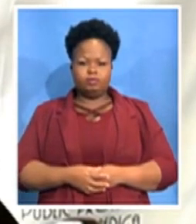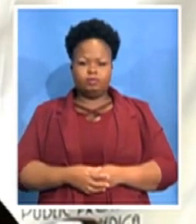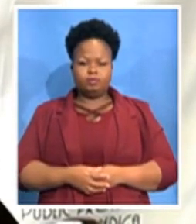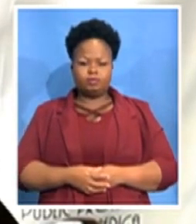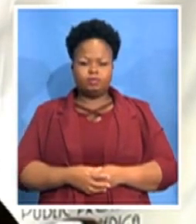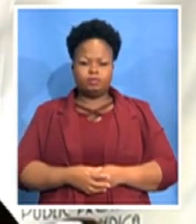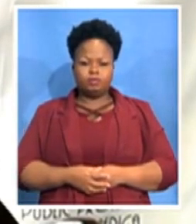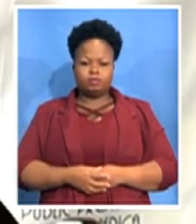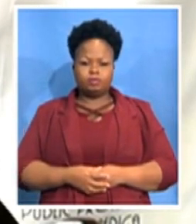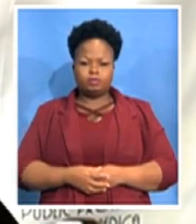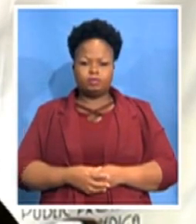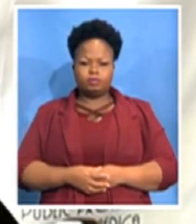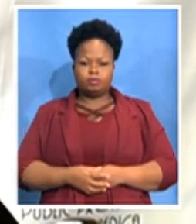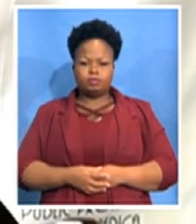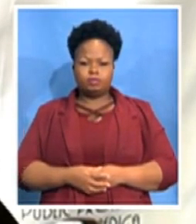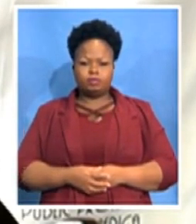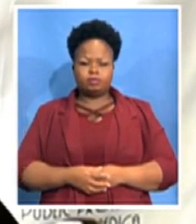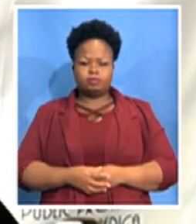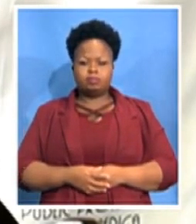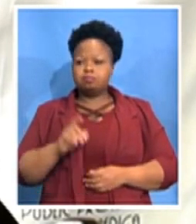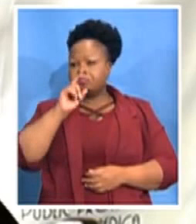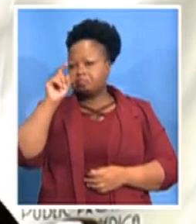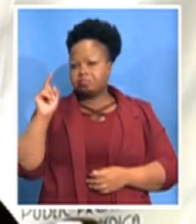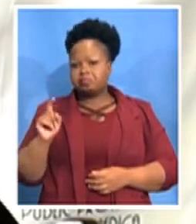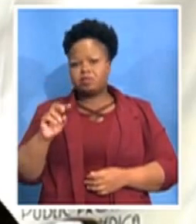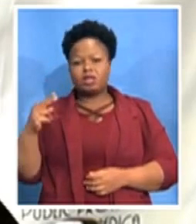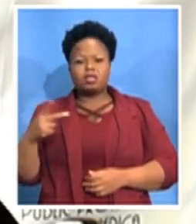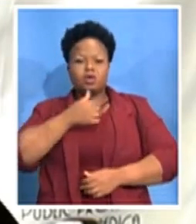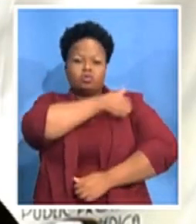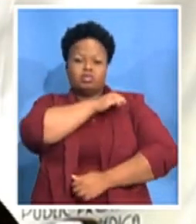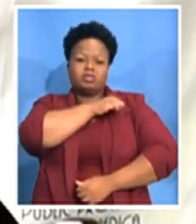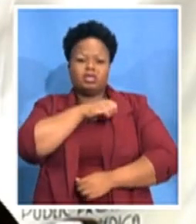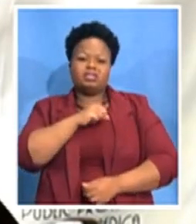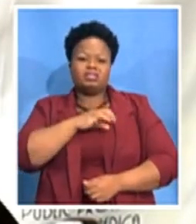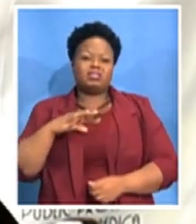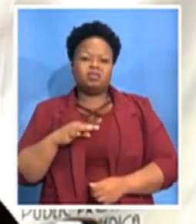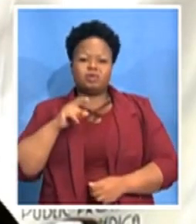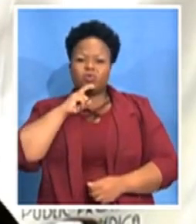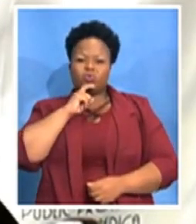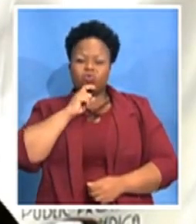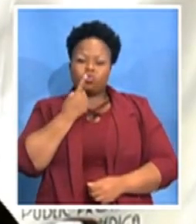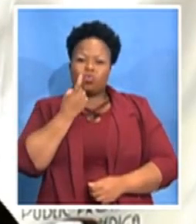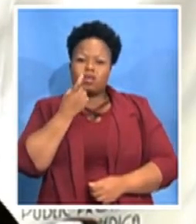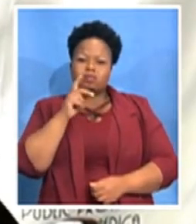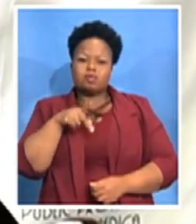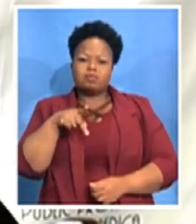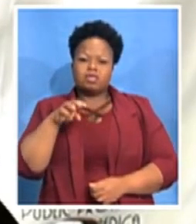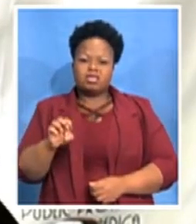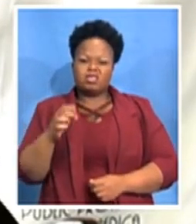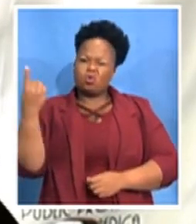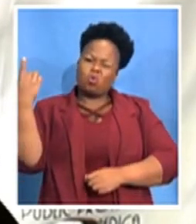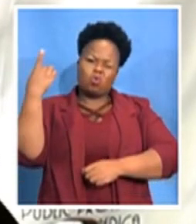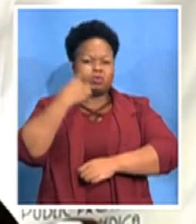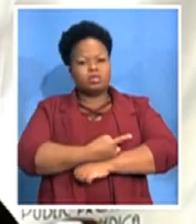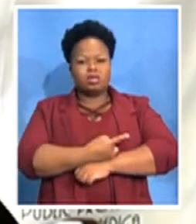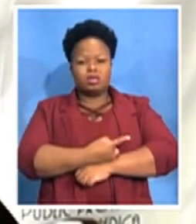At some hospitals, staff are required to use one PPE for the entire day, even if they have to go out